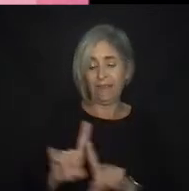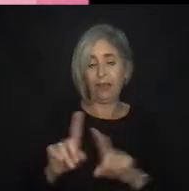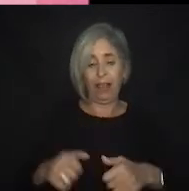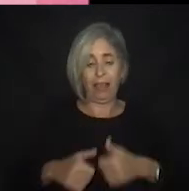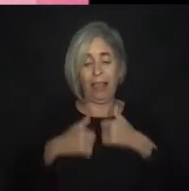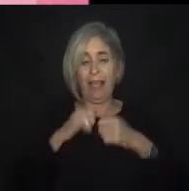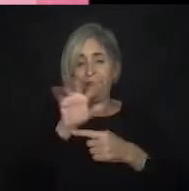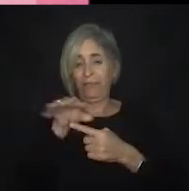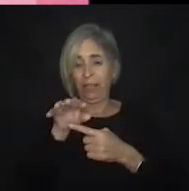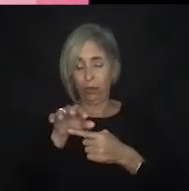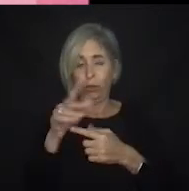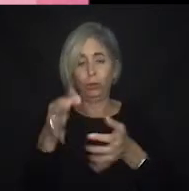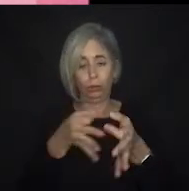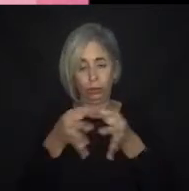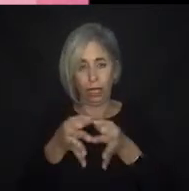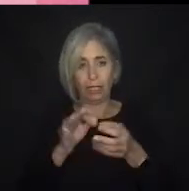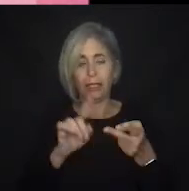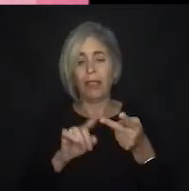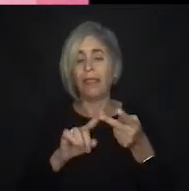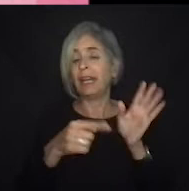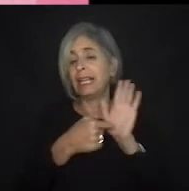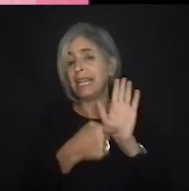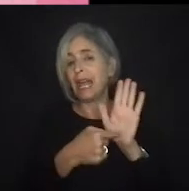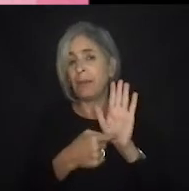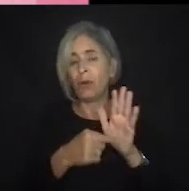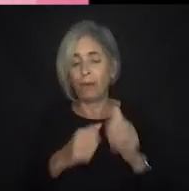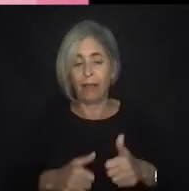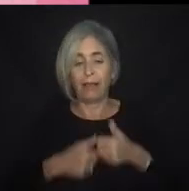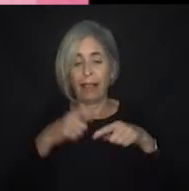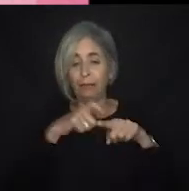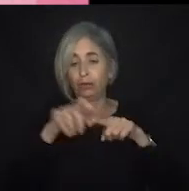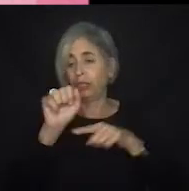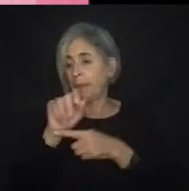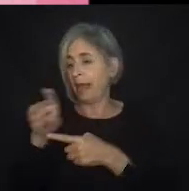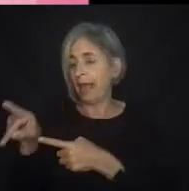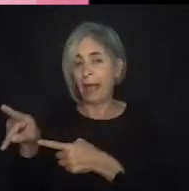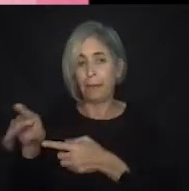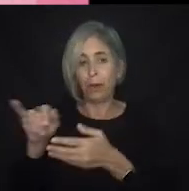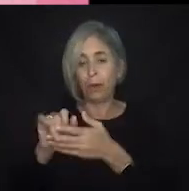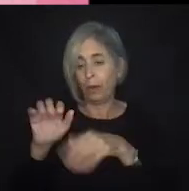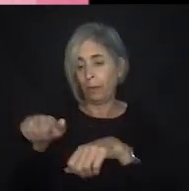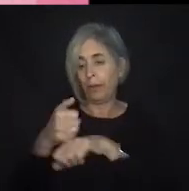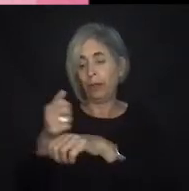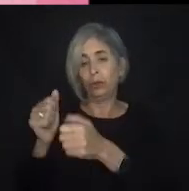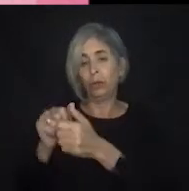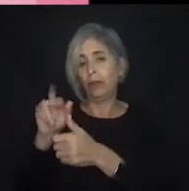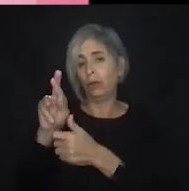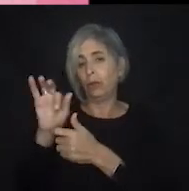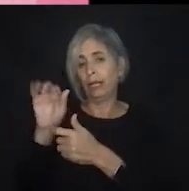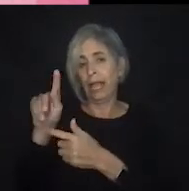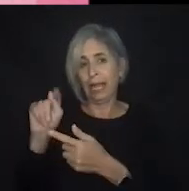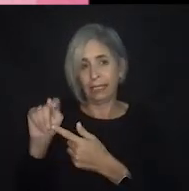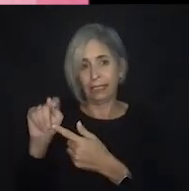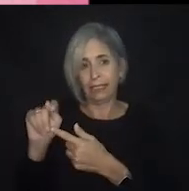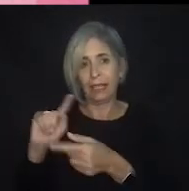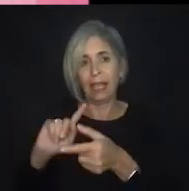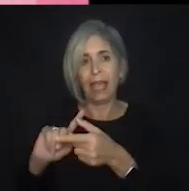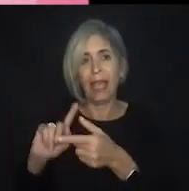video. Then we're going to see a demo of an in-browser live stream app I built with React and a code walkthrough of